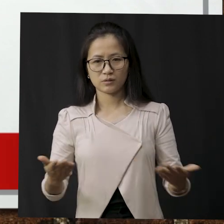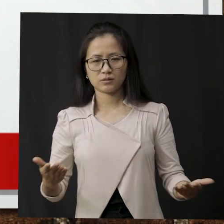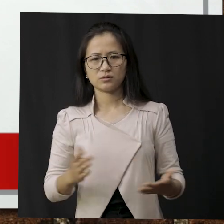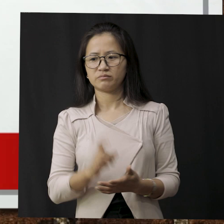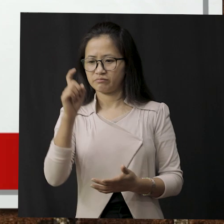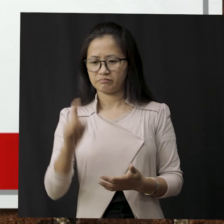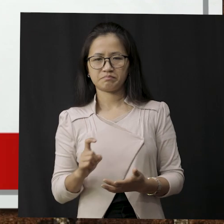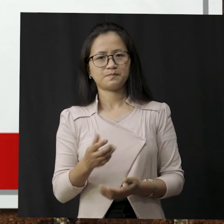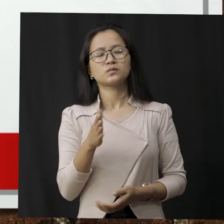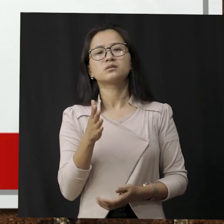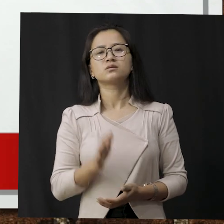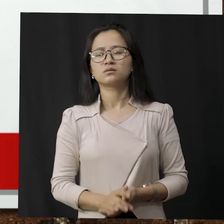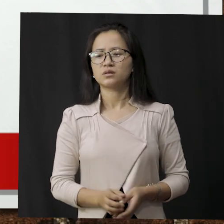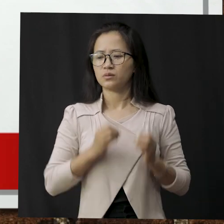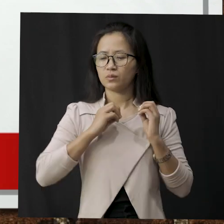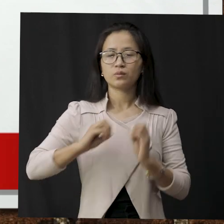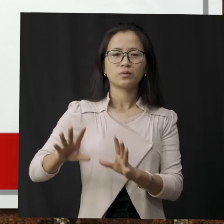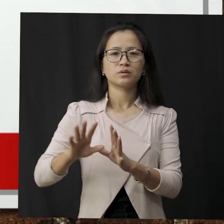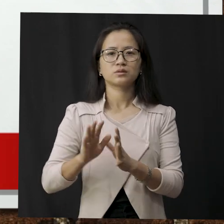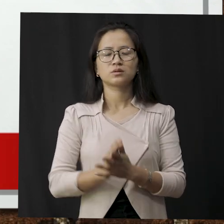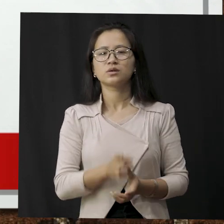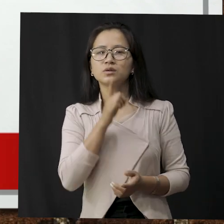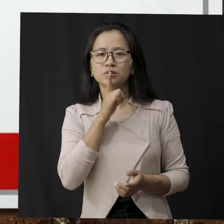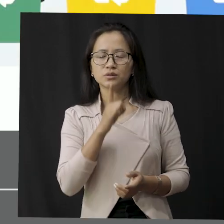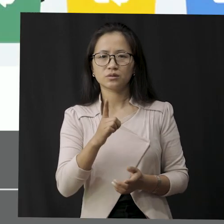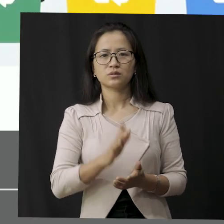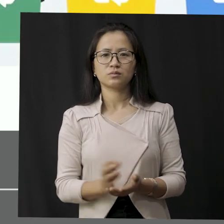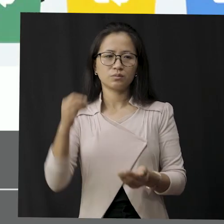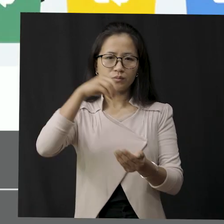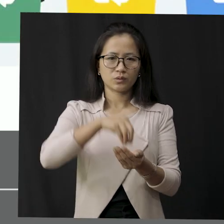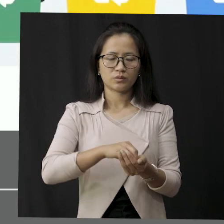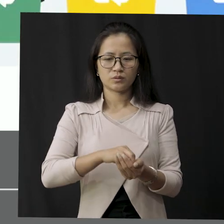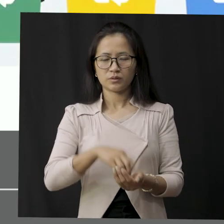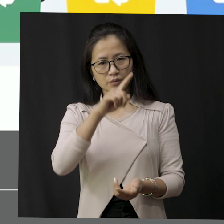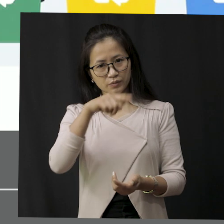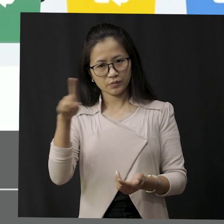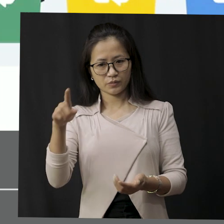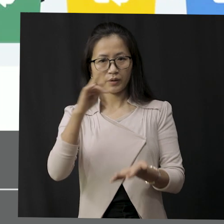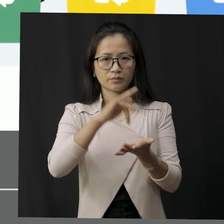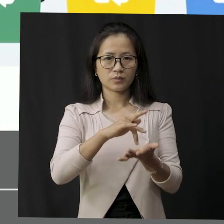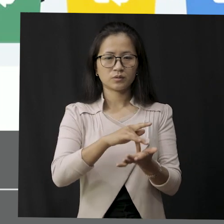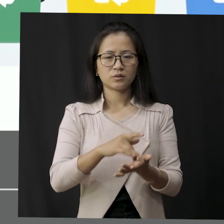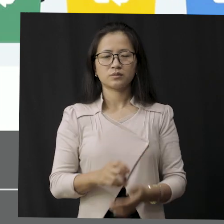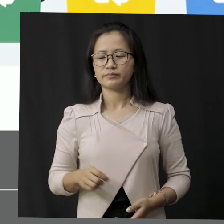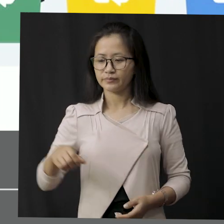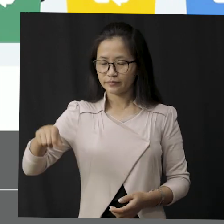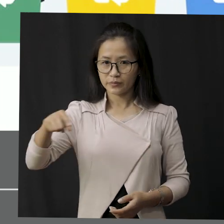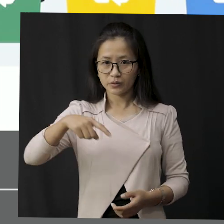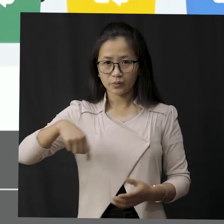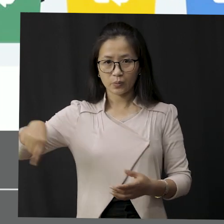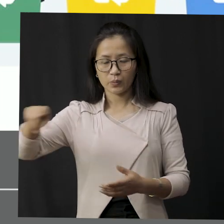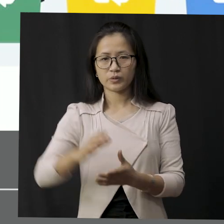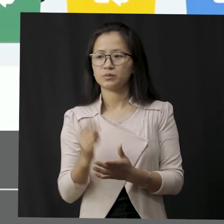the unwanted thing, the waste, she makes sure that it is put in the right place, and that is a